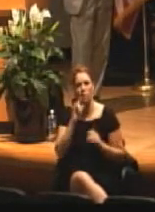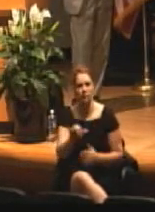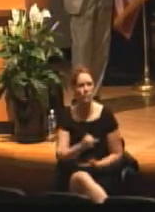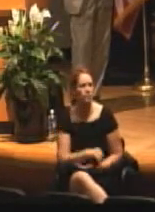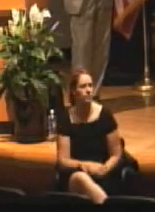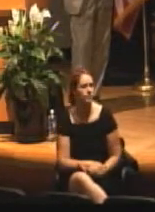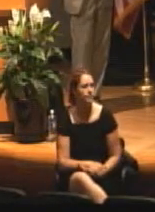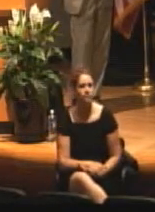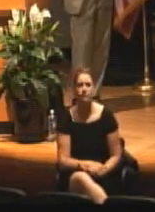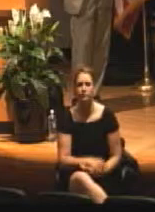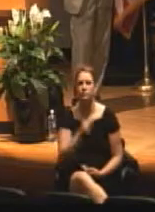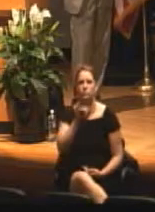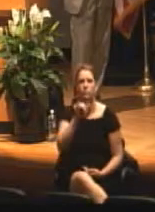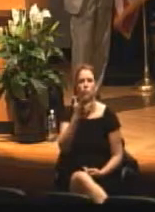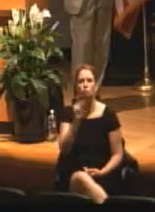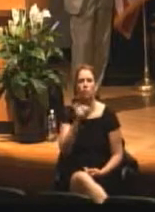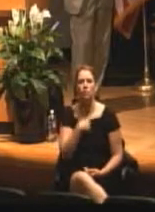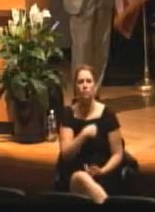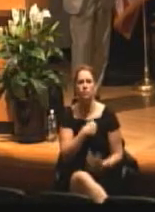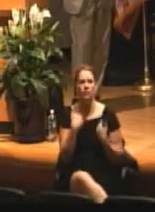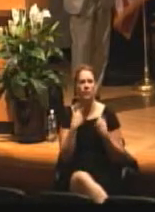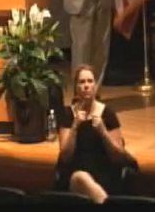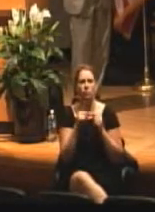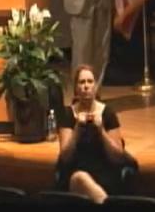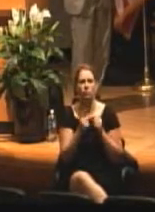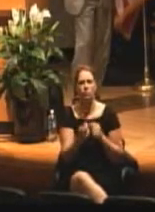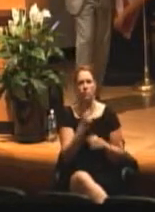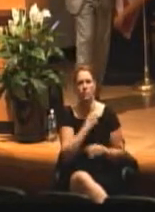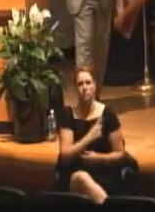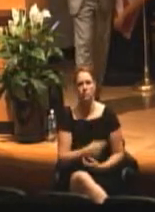John, we have one more question, okay?